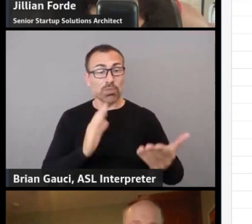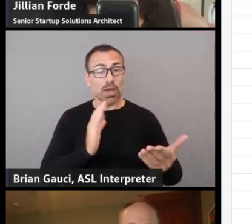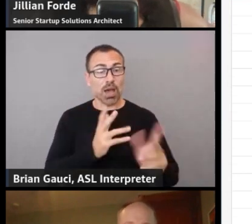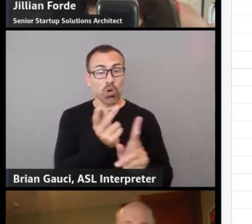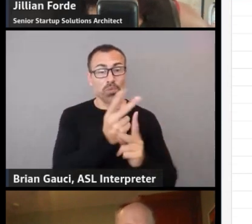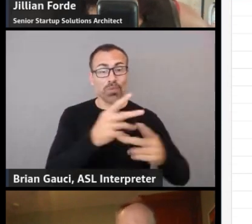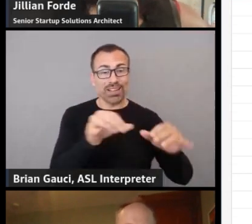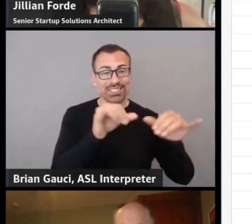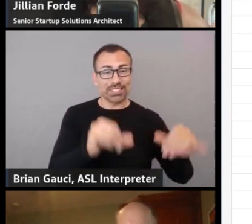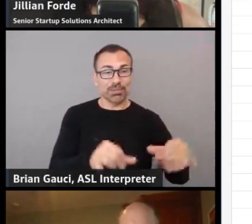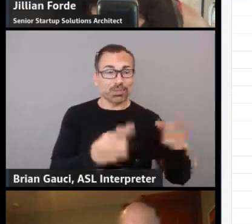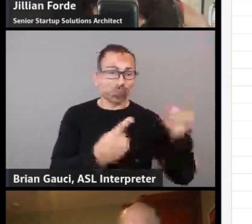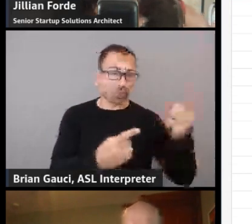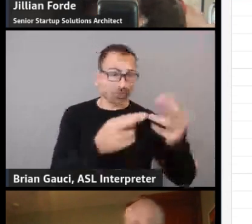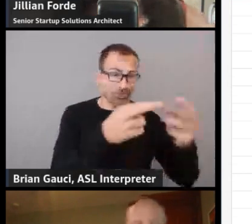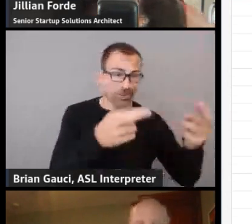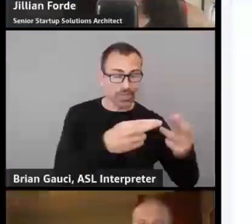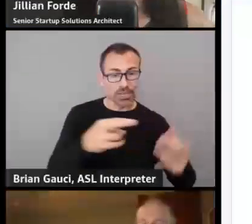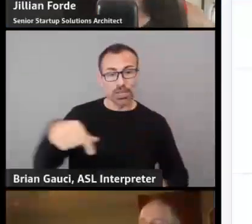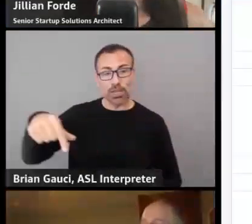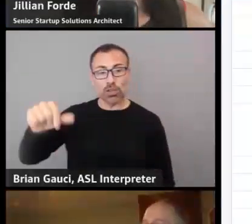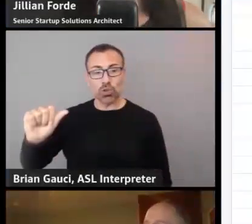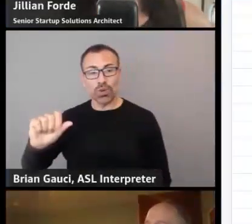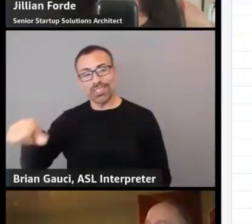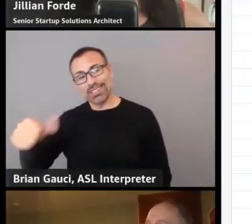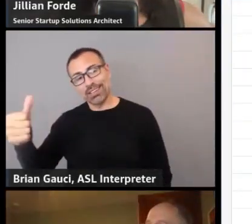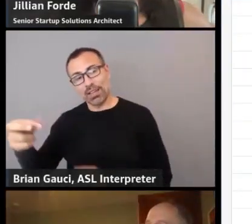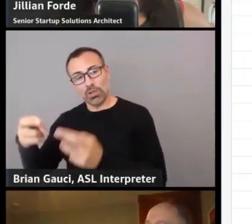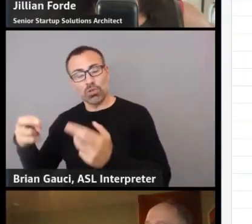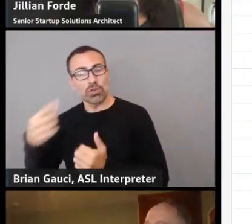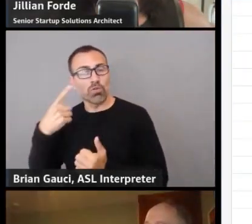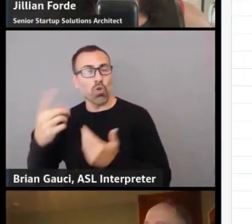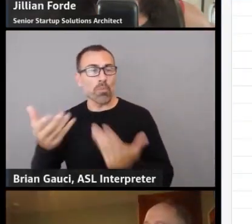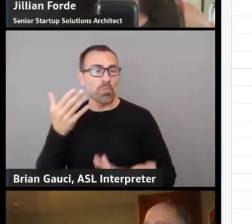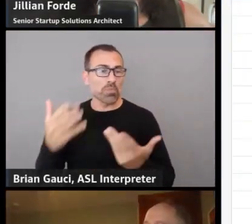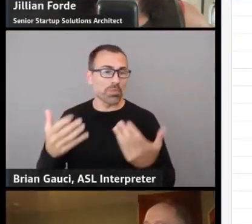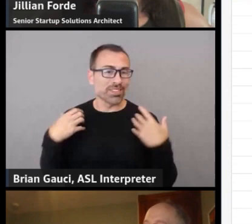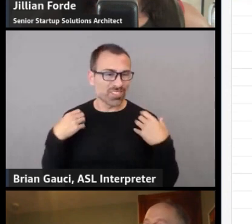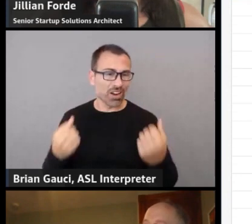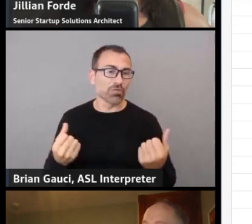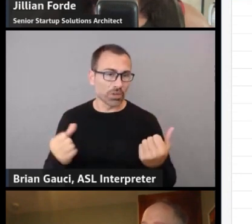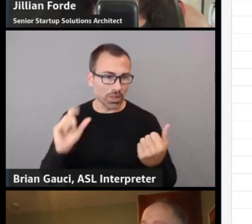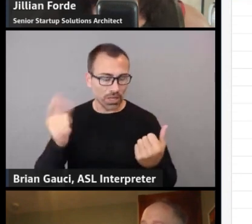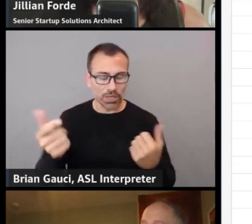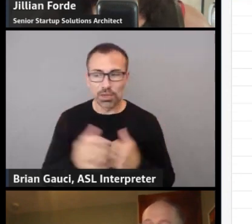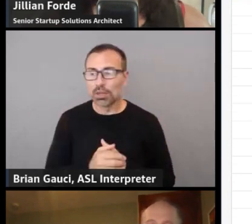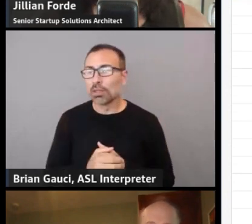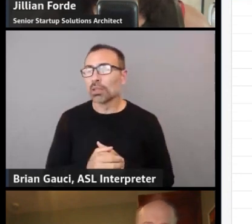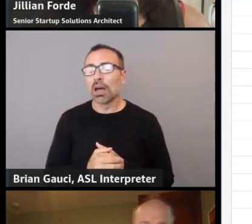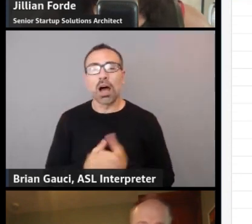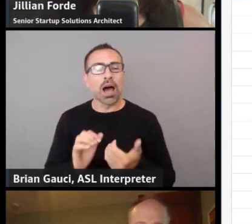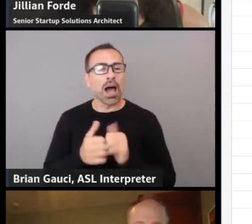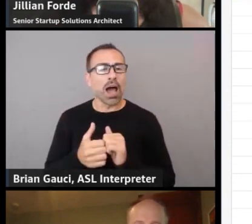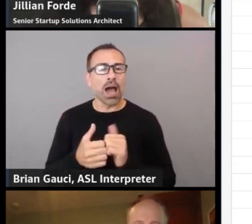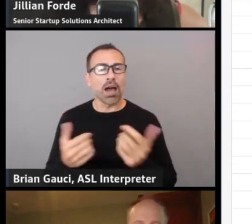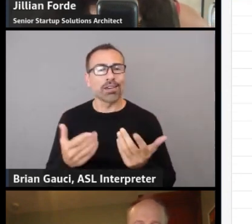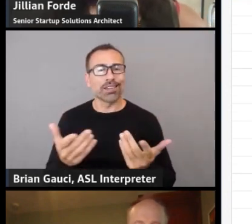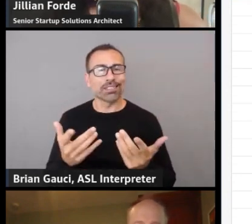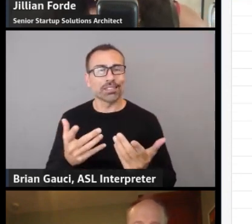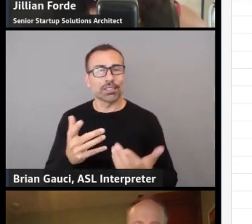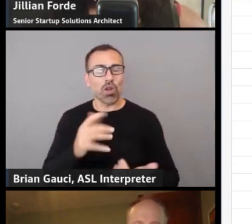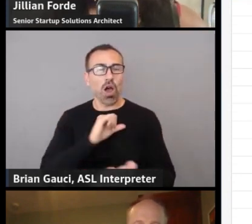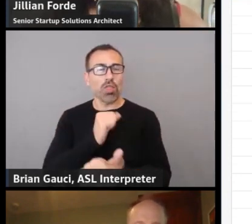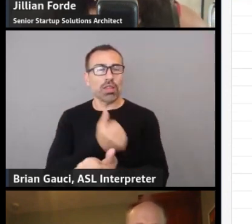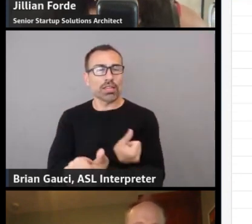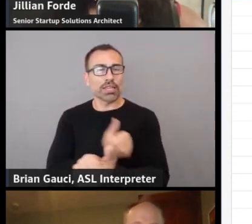one region and QA is in another for maybe a disaster recovery scenario. How does the SAP system authenticate itself to